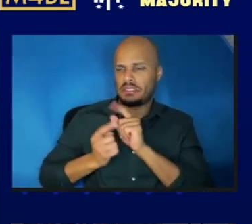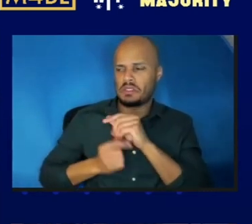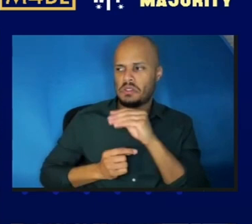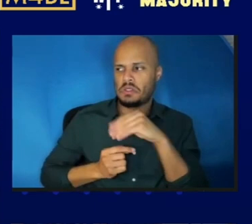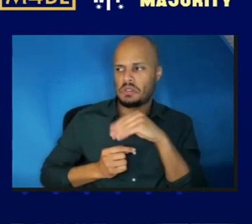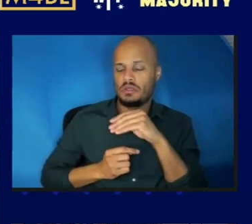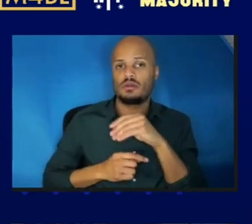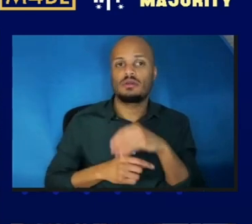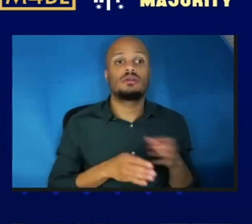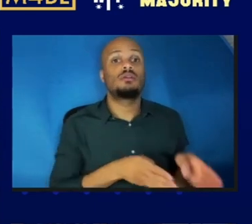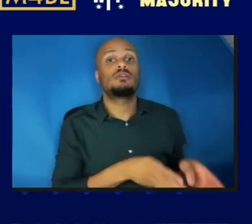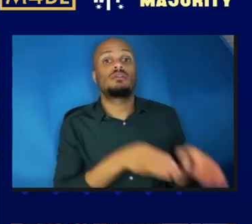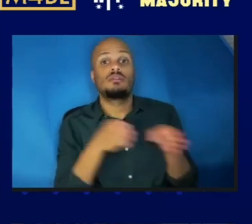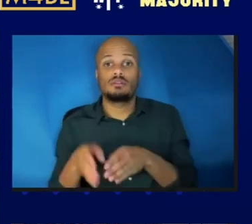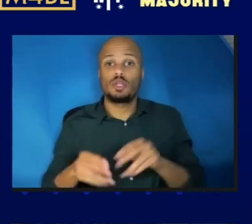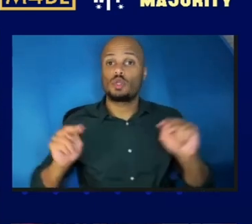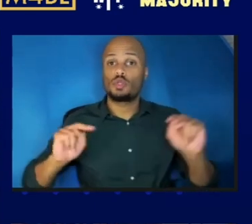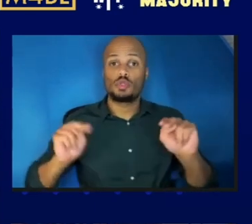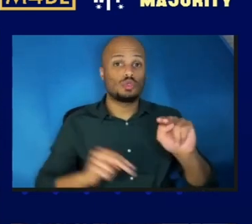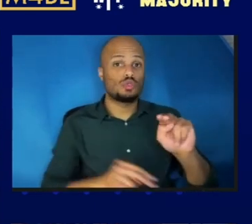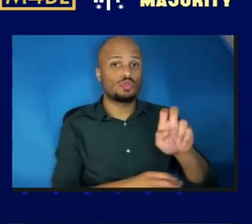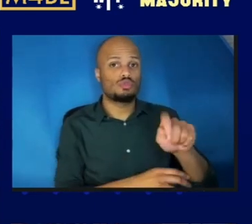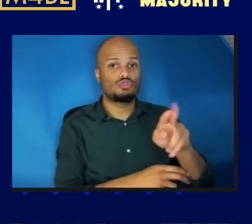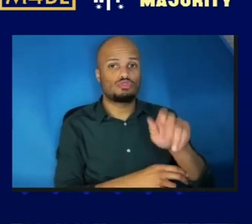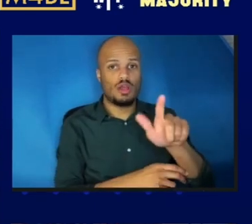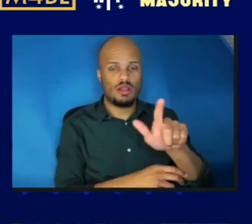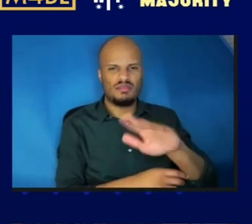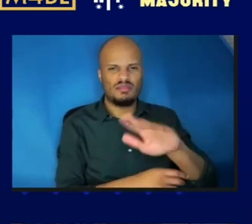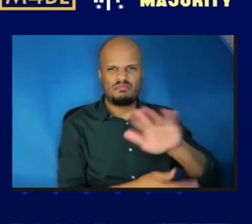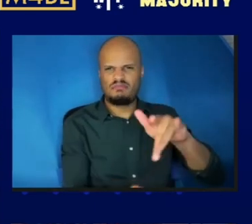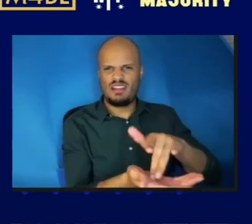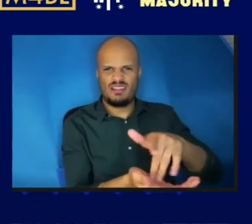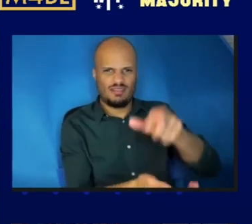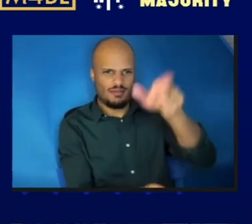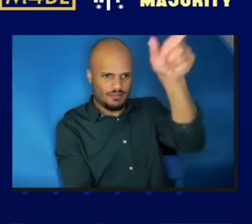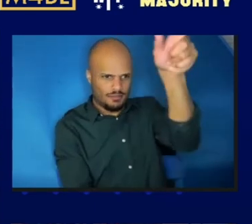Neutrals are the folks in the middle slice.